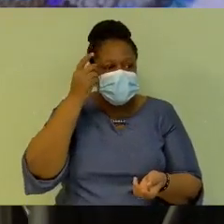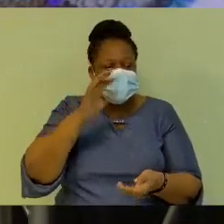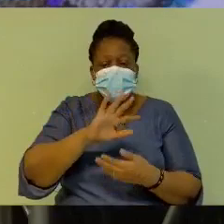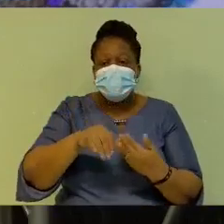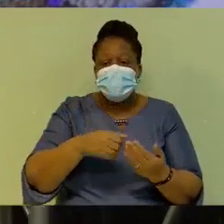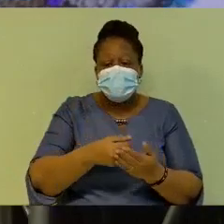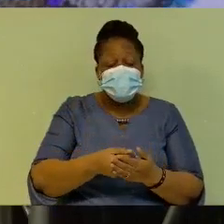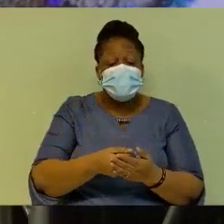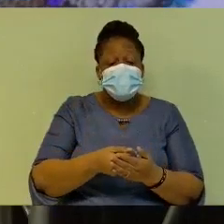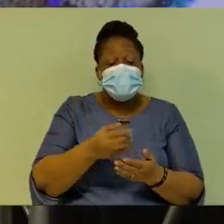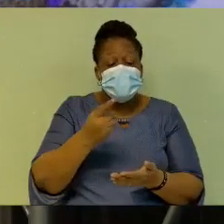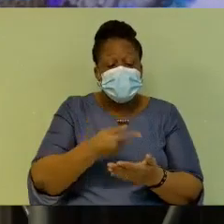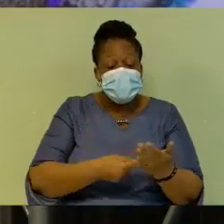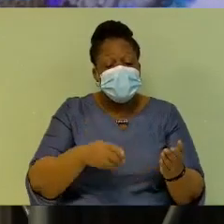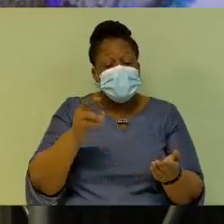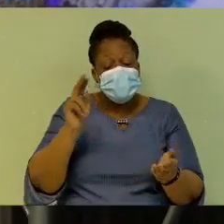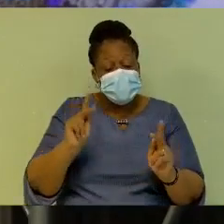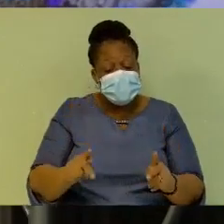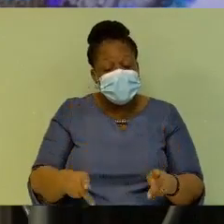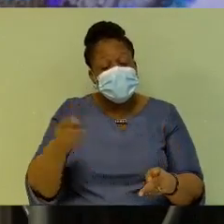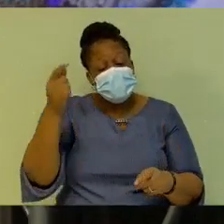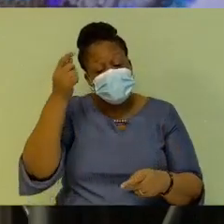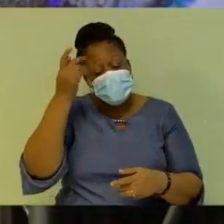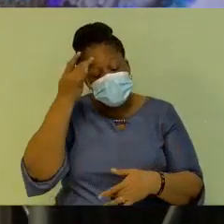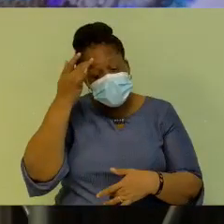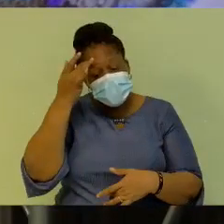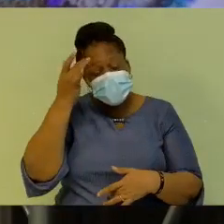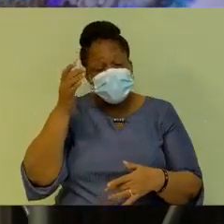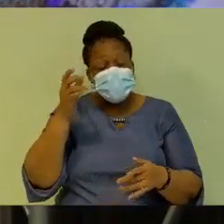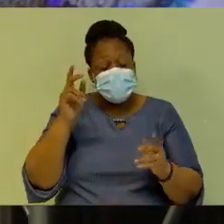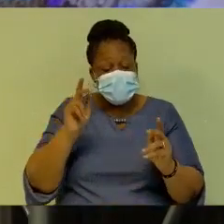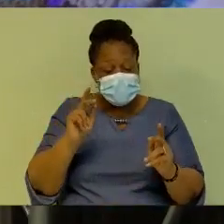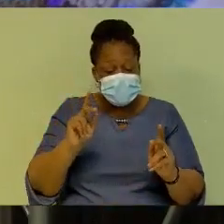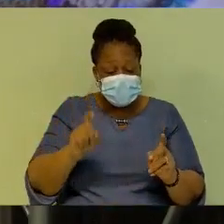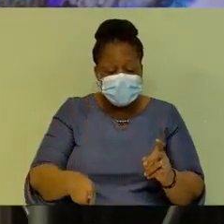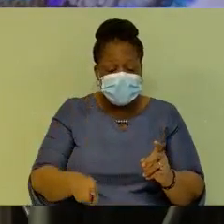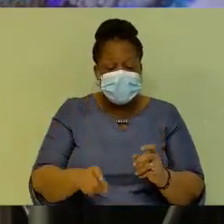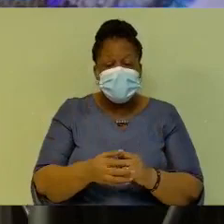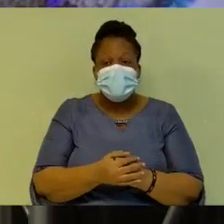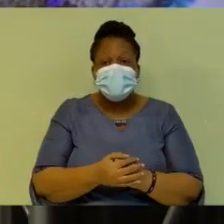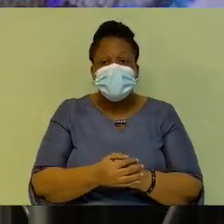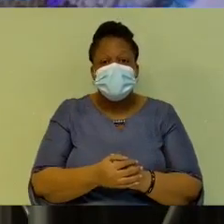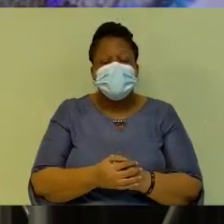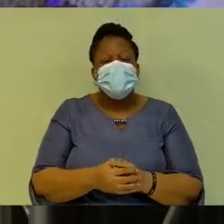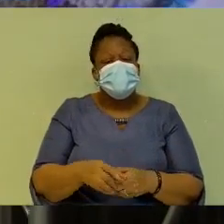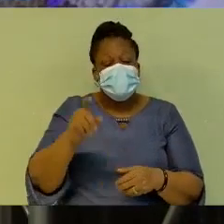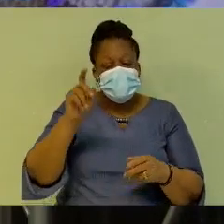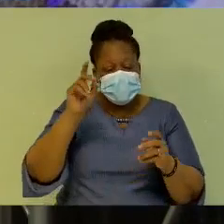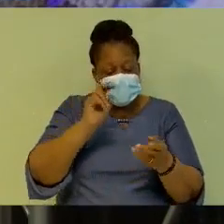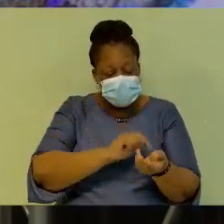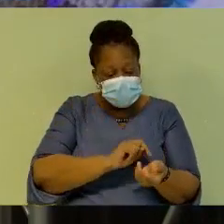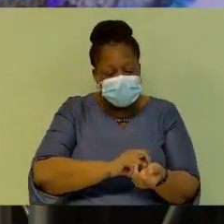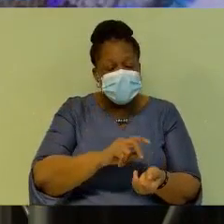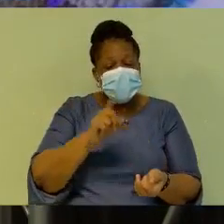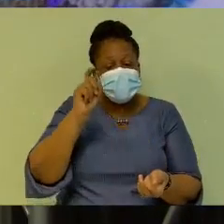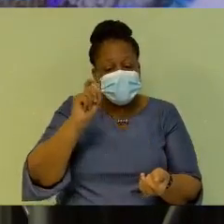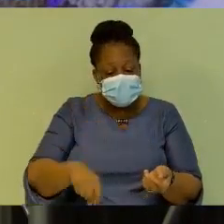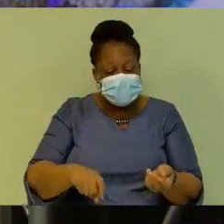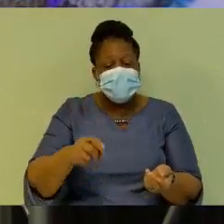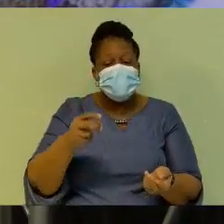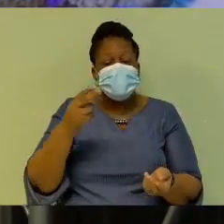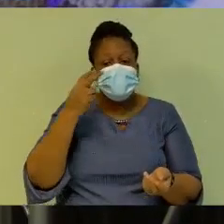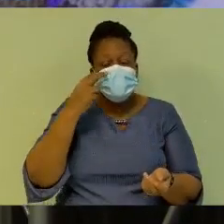not the policymakers, politicians, doctors, social workers, or other disciplines. Nurses need to be recognized this informal power which